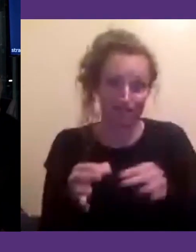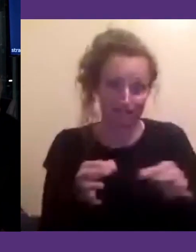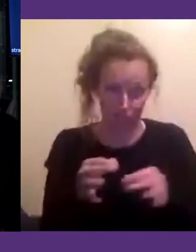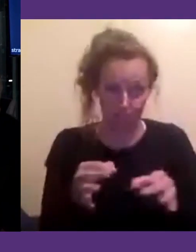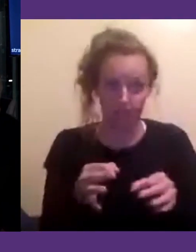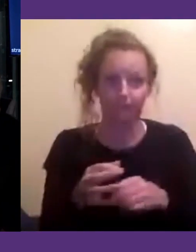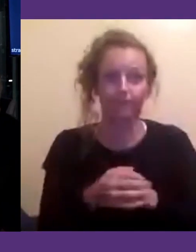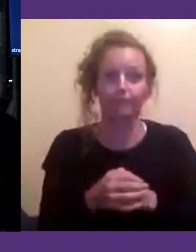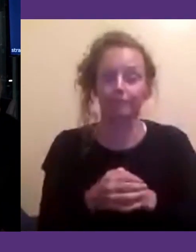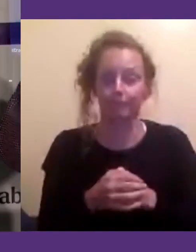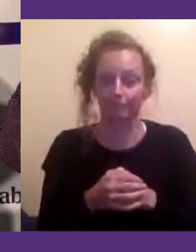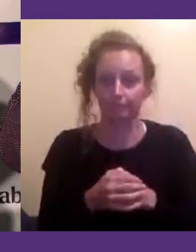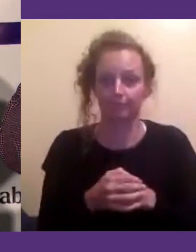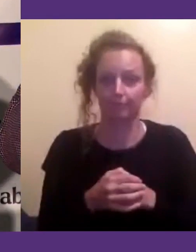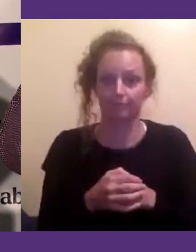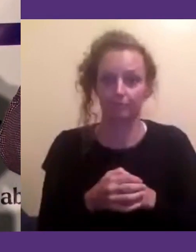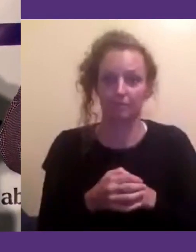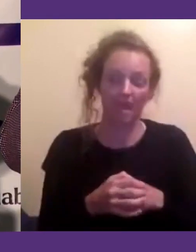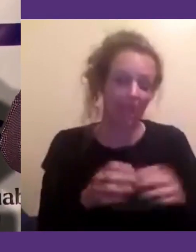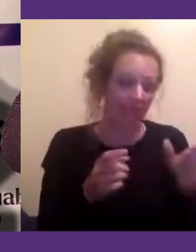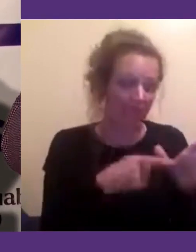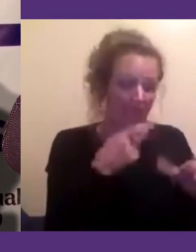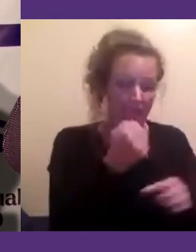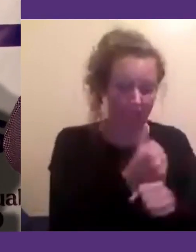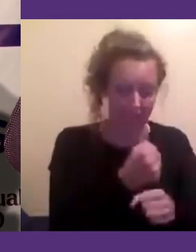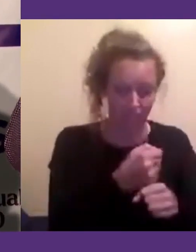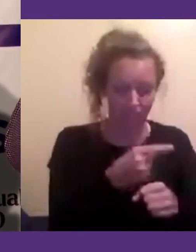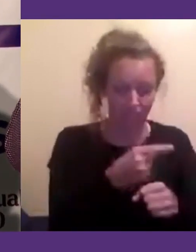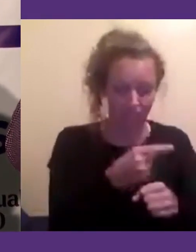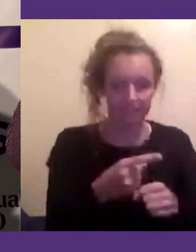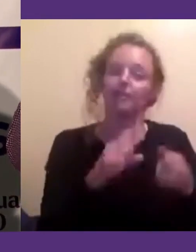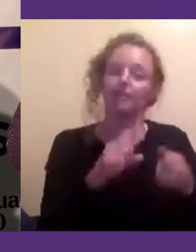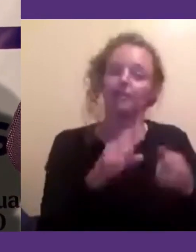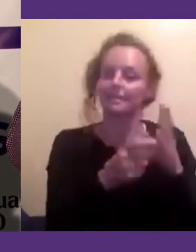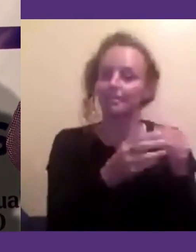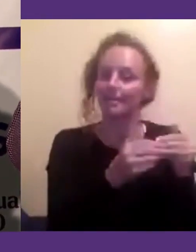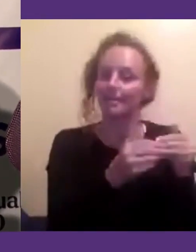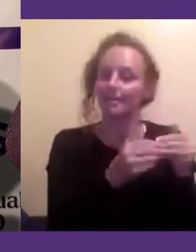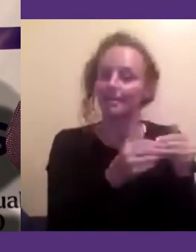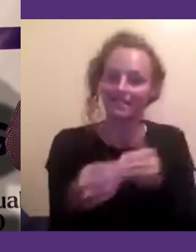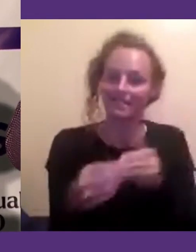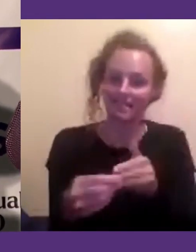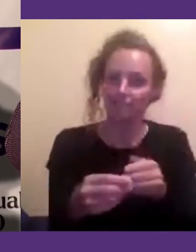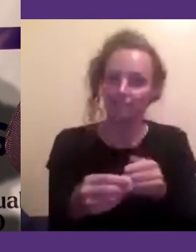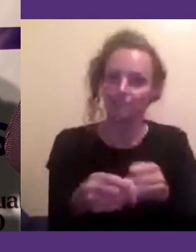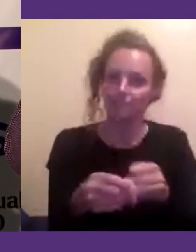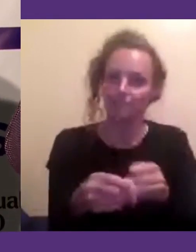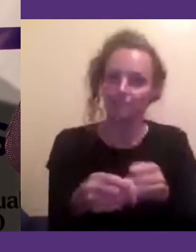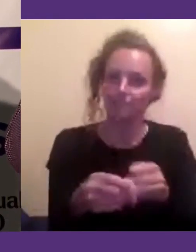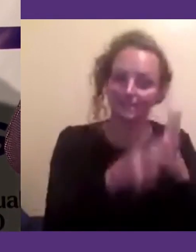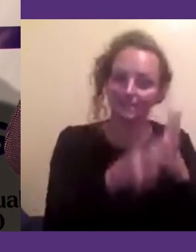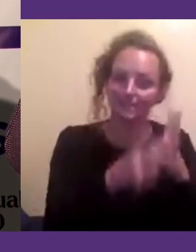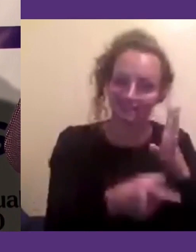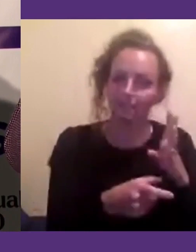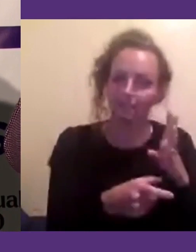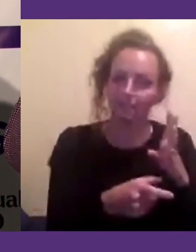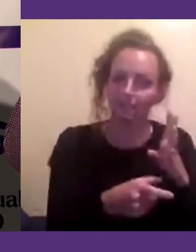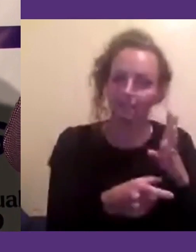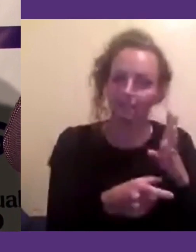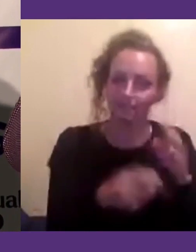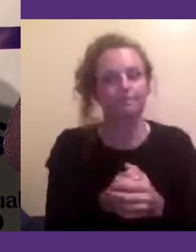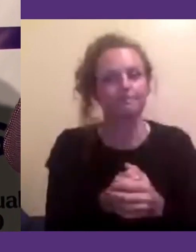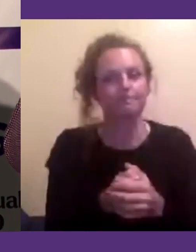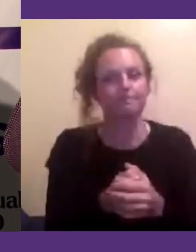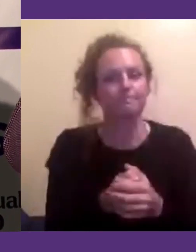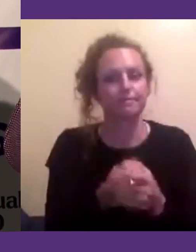and we look to essentially champion authentic representation with all brands that we work with, whether that